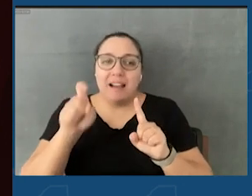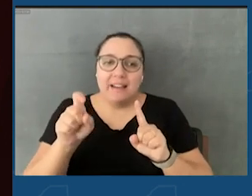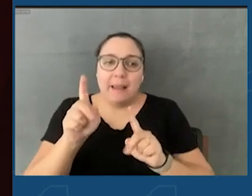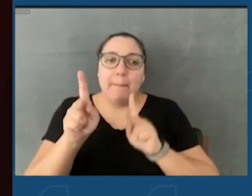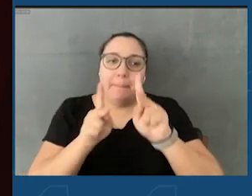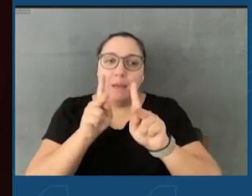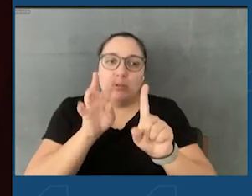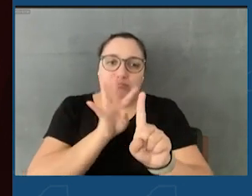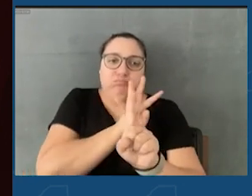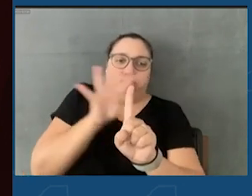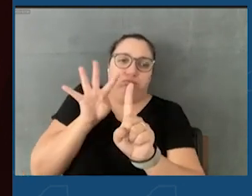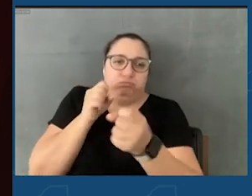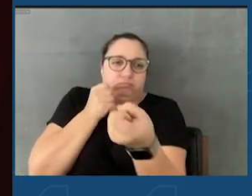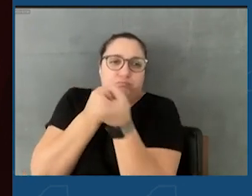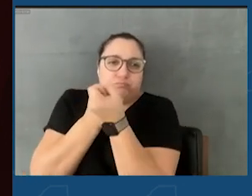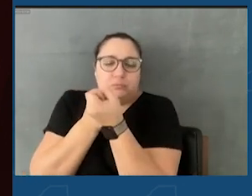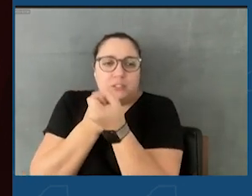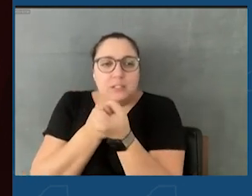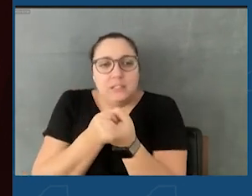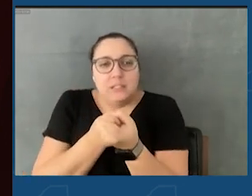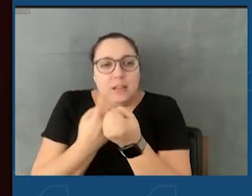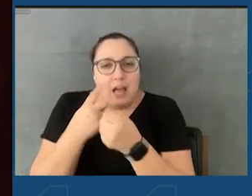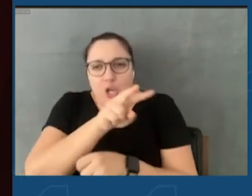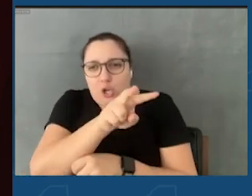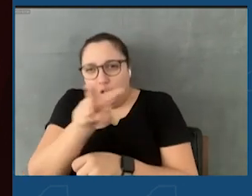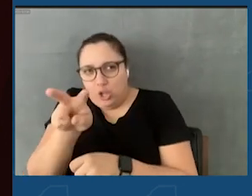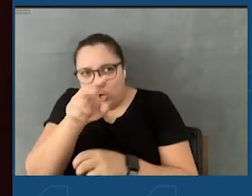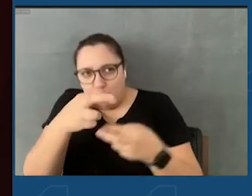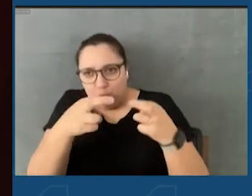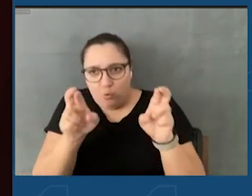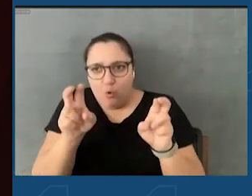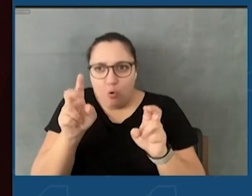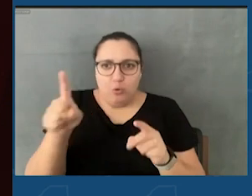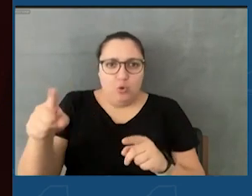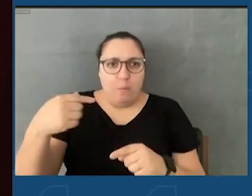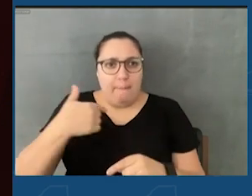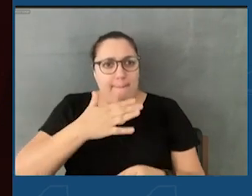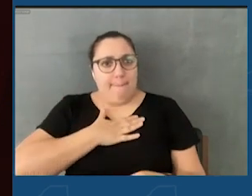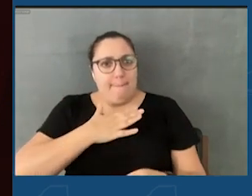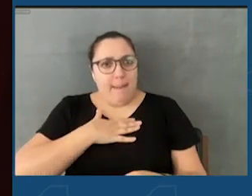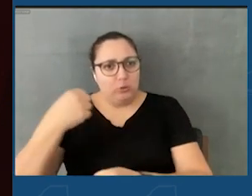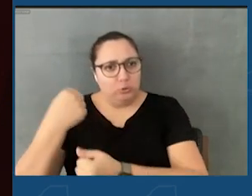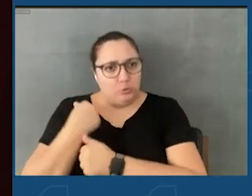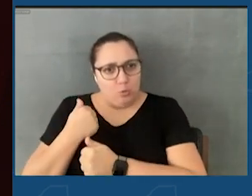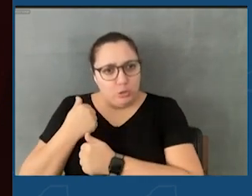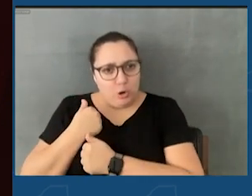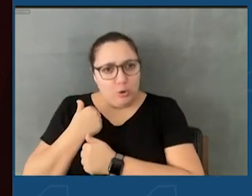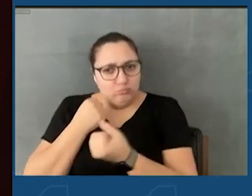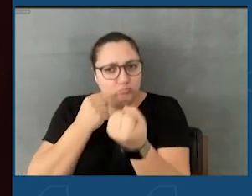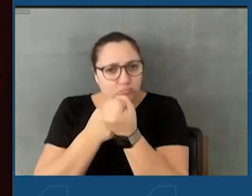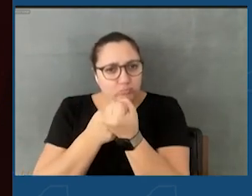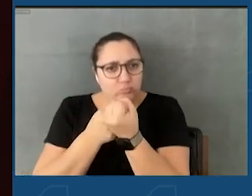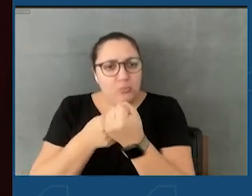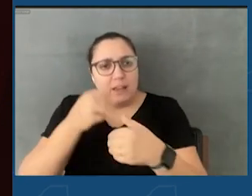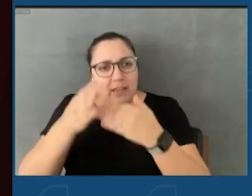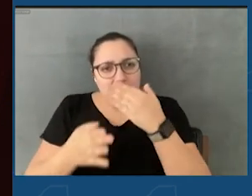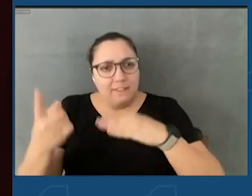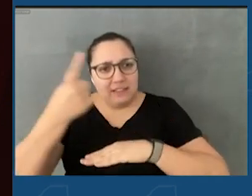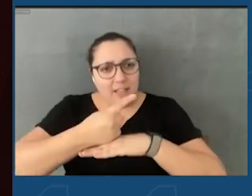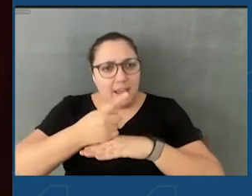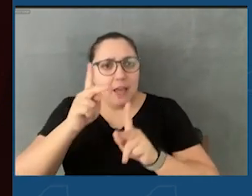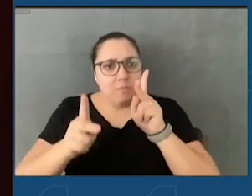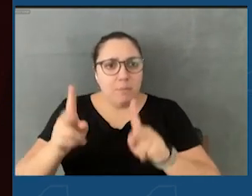people. I'm counting on being soldiers to go forth. And at the end of the day, when we've done this, we can look back that people can actually afford a